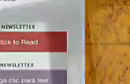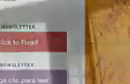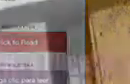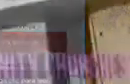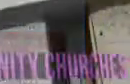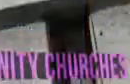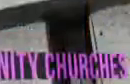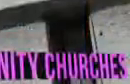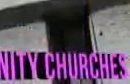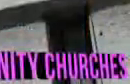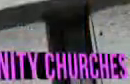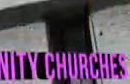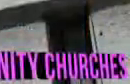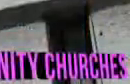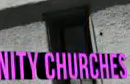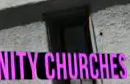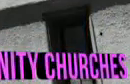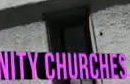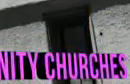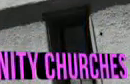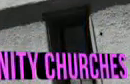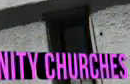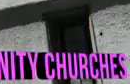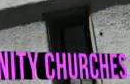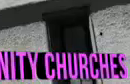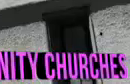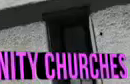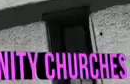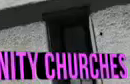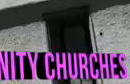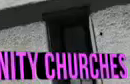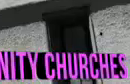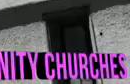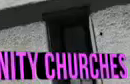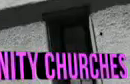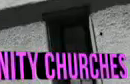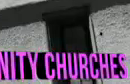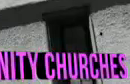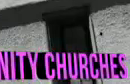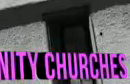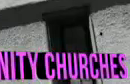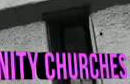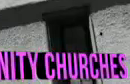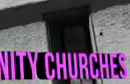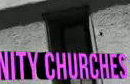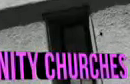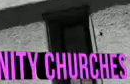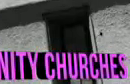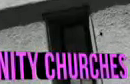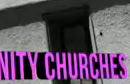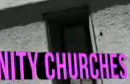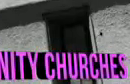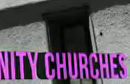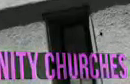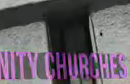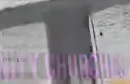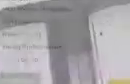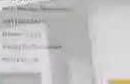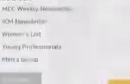ministry. Wherever you are in the world, we are so excited to embrace you, to hear from you, and to pray for